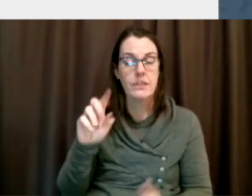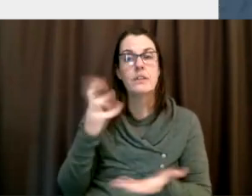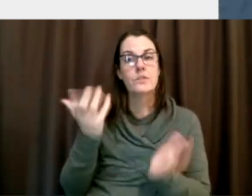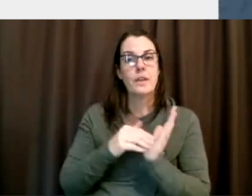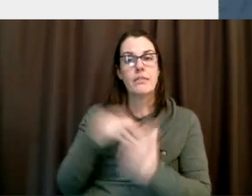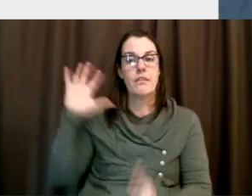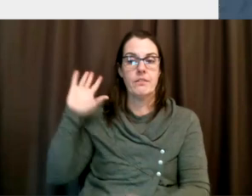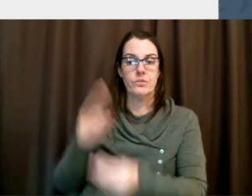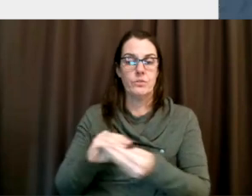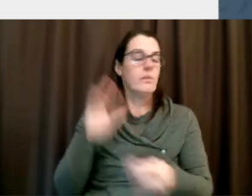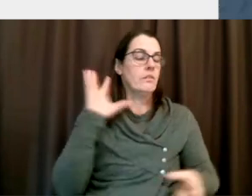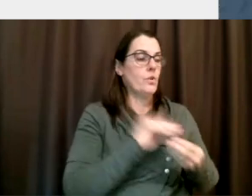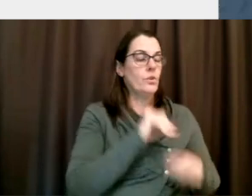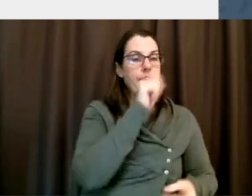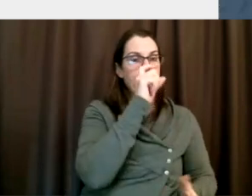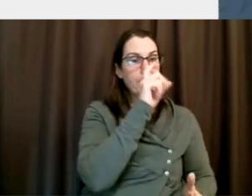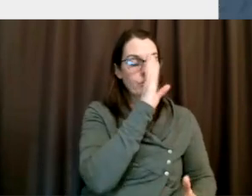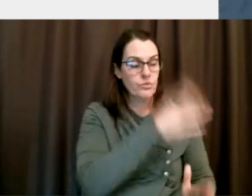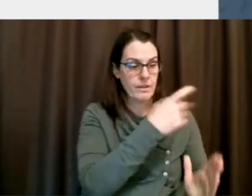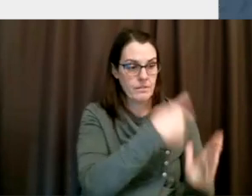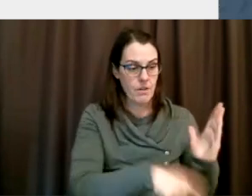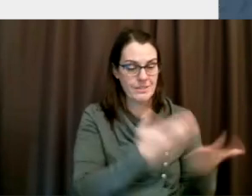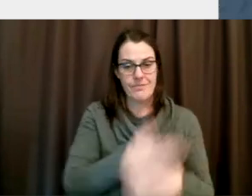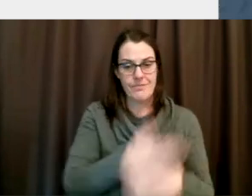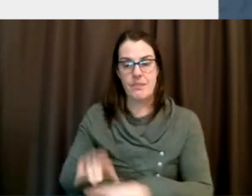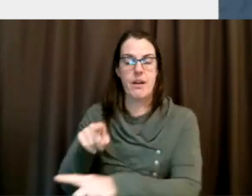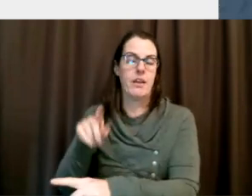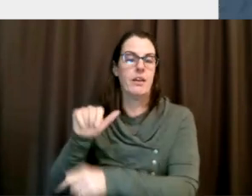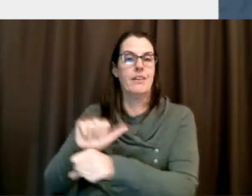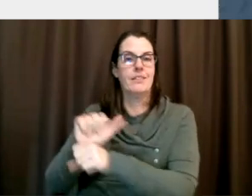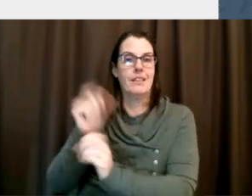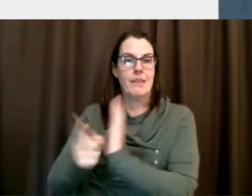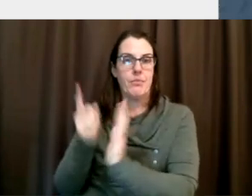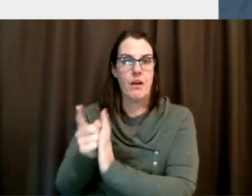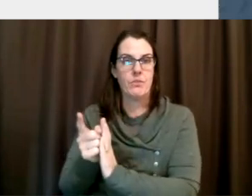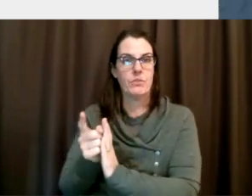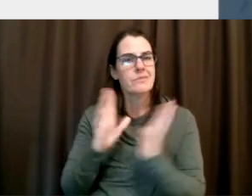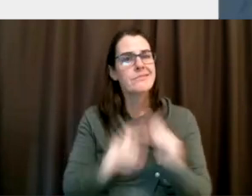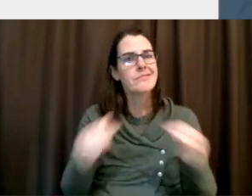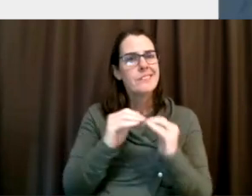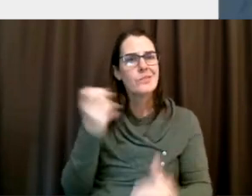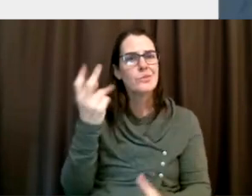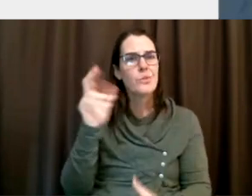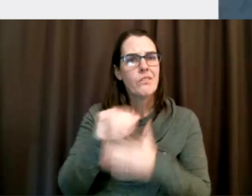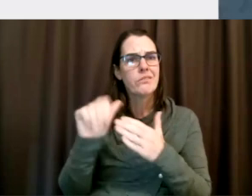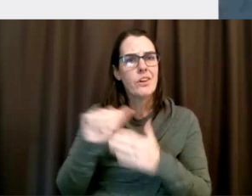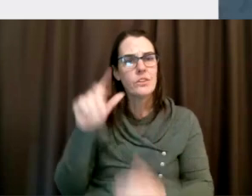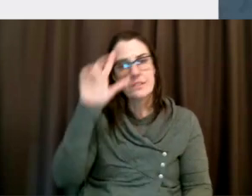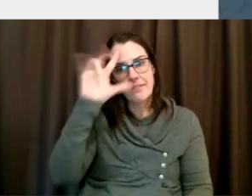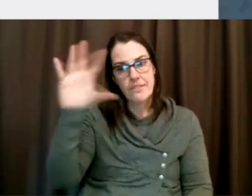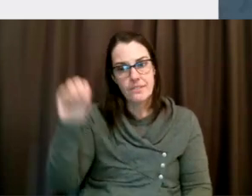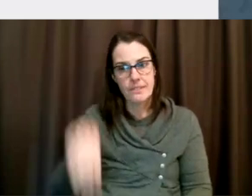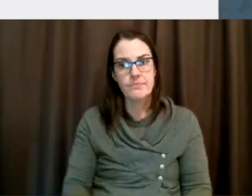by the total direct labor hours. And with that, we would get $12.50 an hour. And then in order